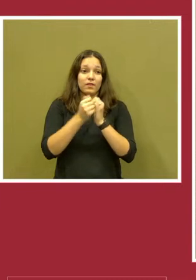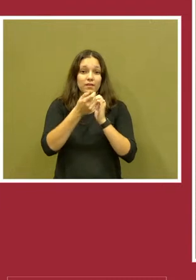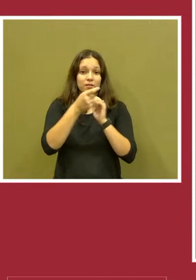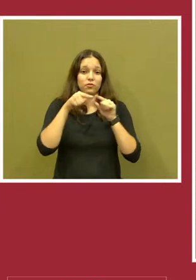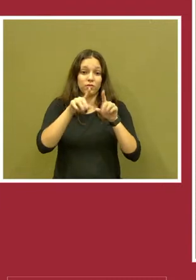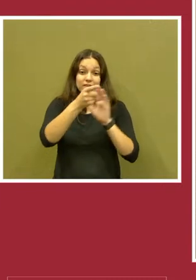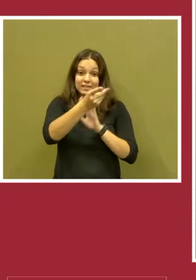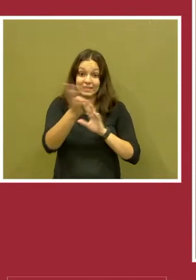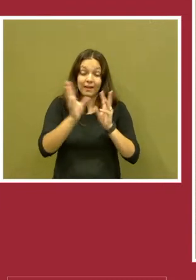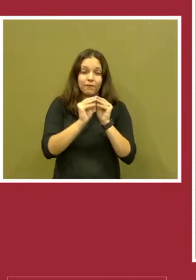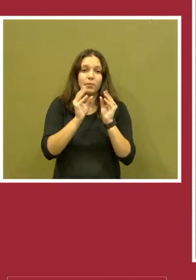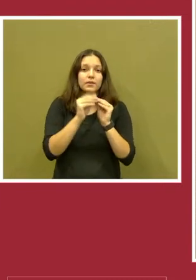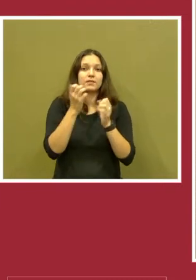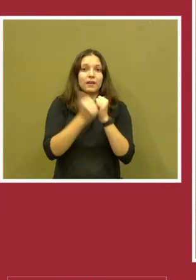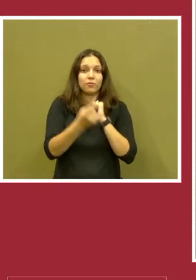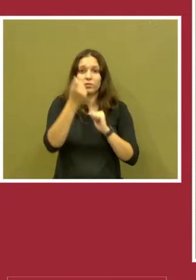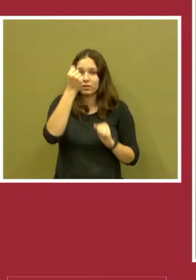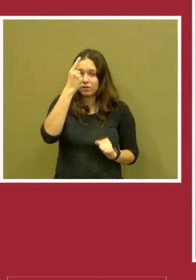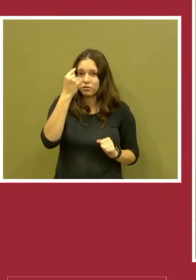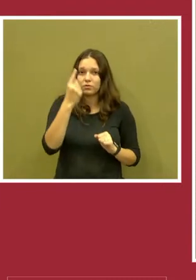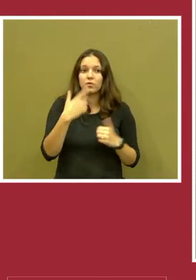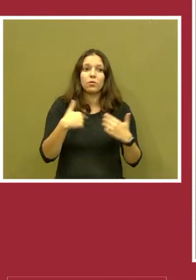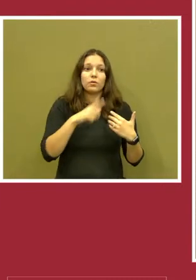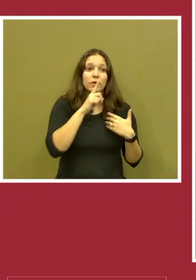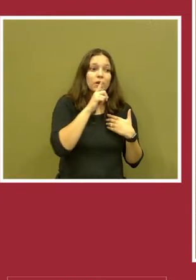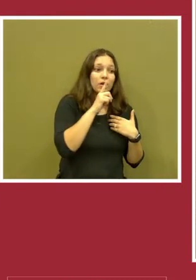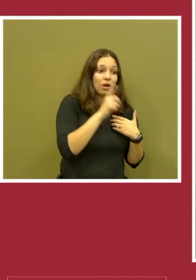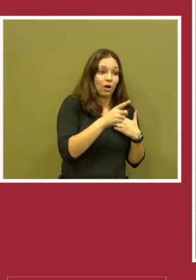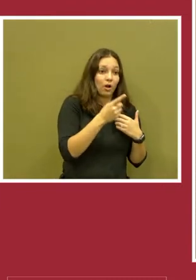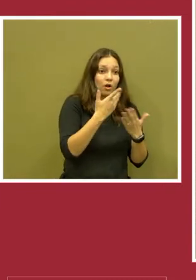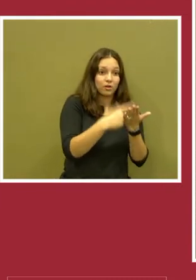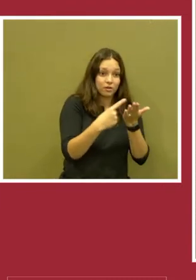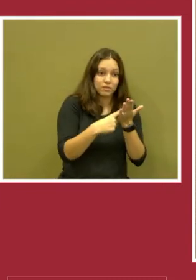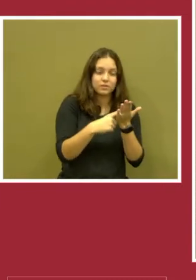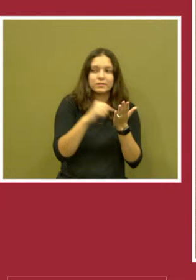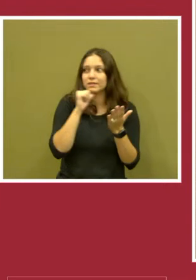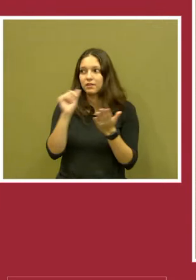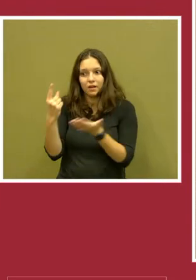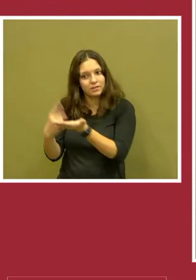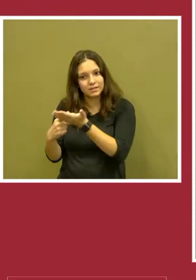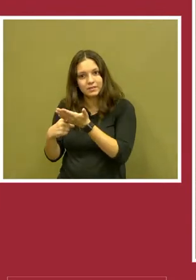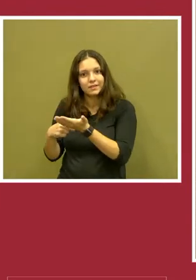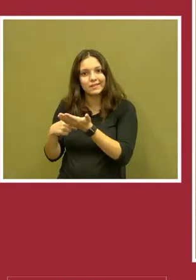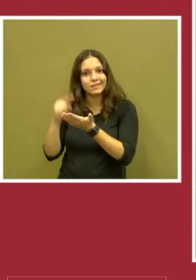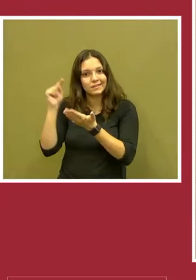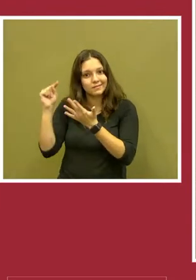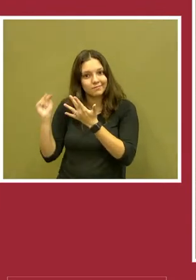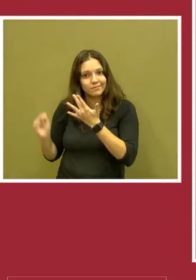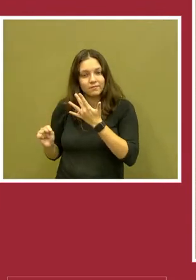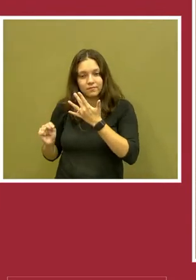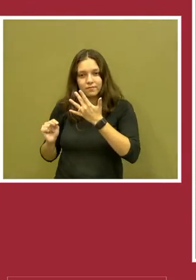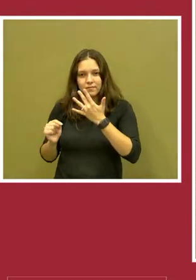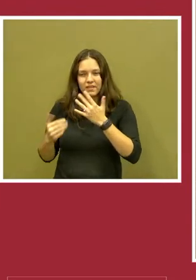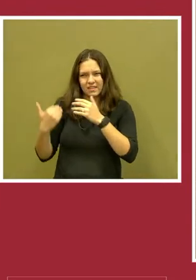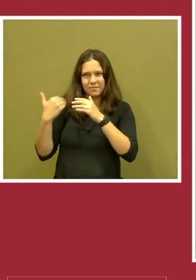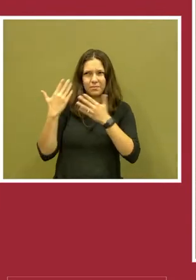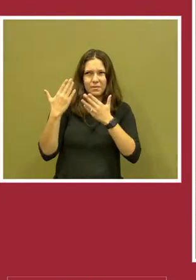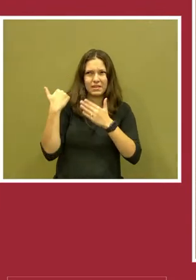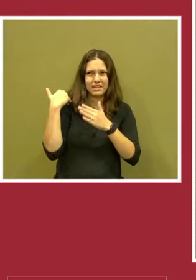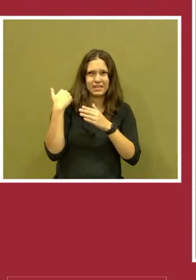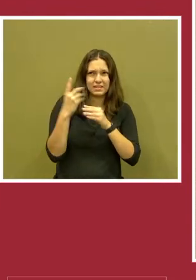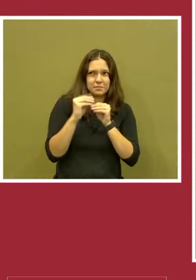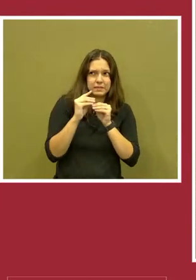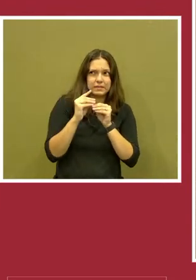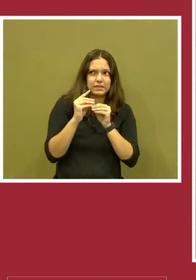sure that everyone understood what we are and aren't talking about. We even, at one point, in maybe our last meeting or the meeting